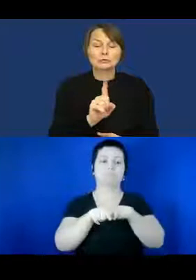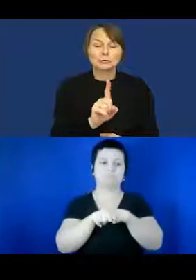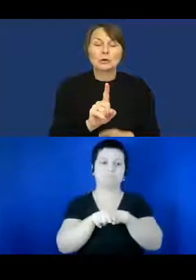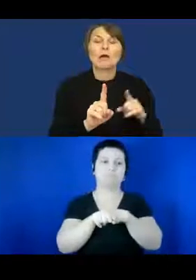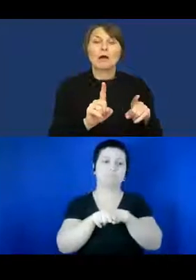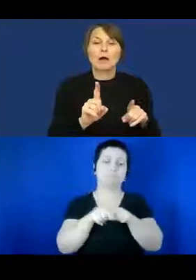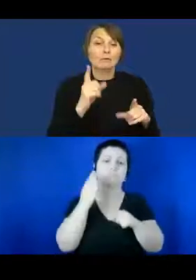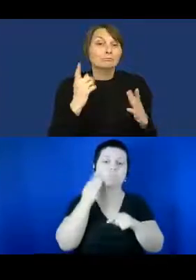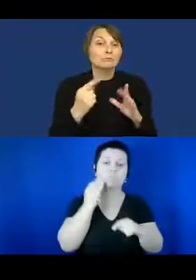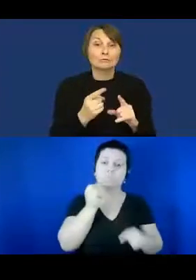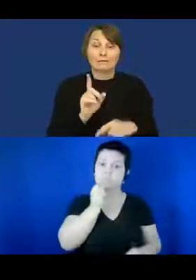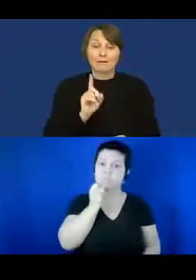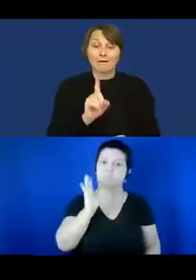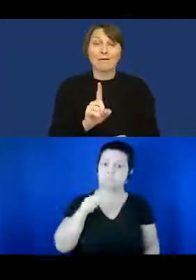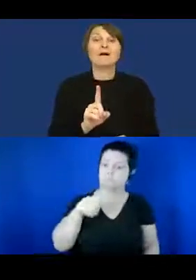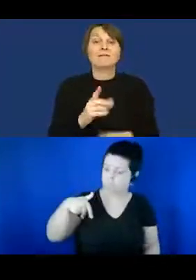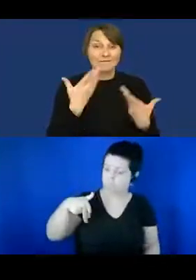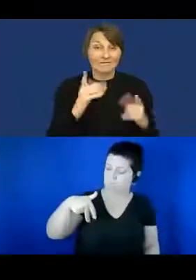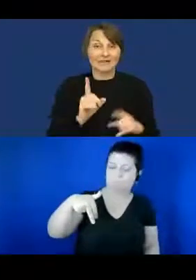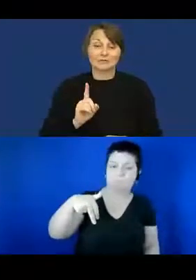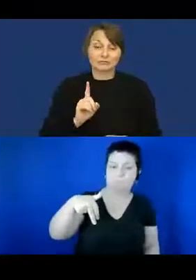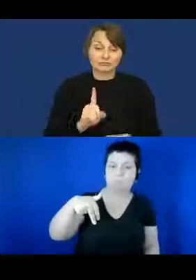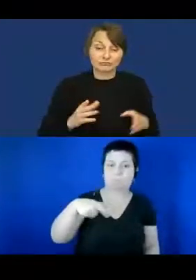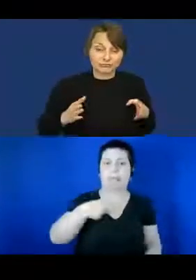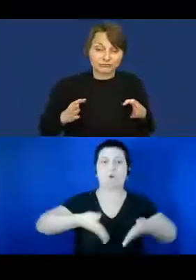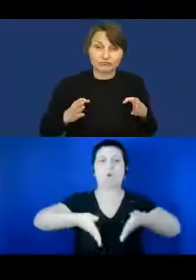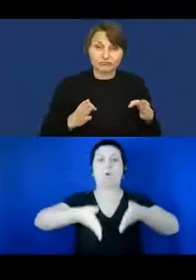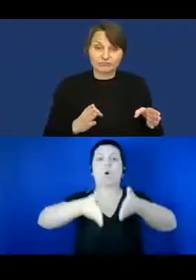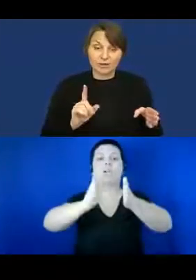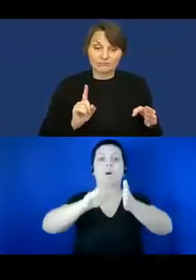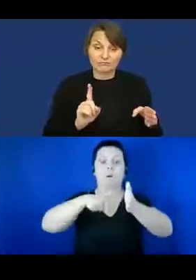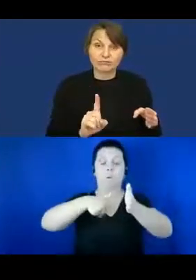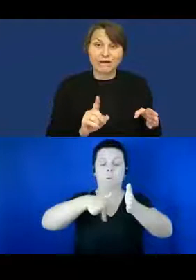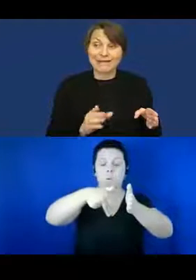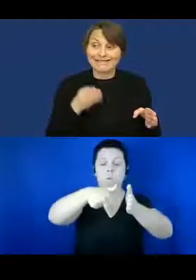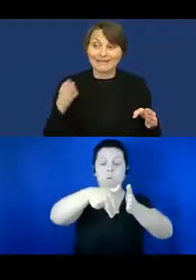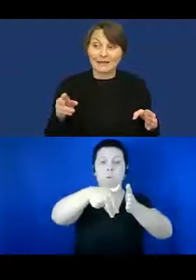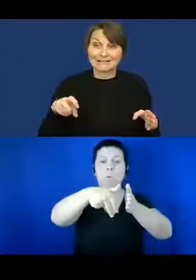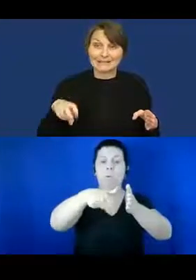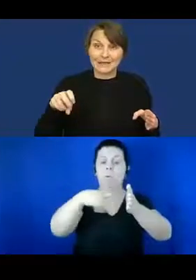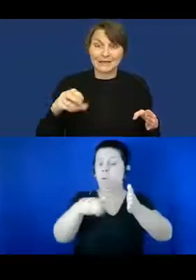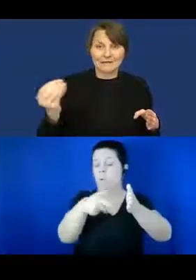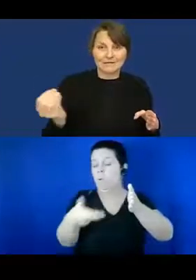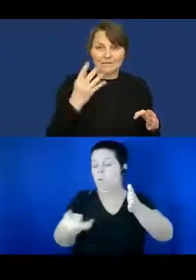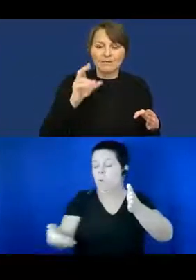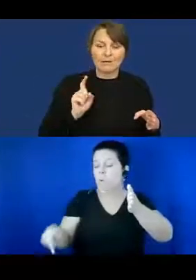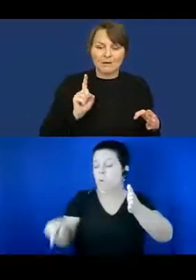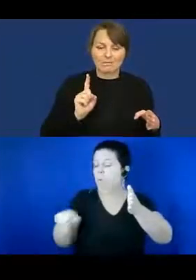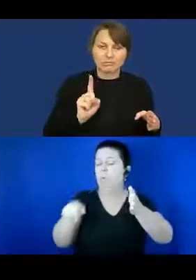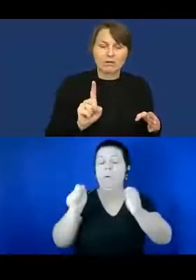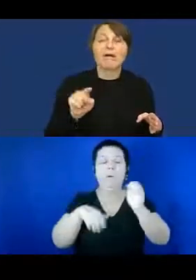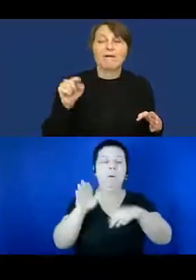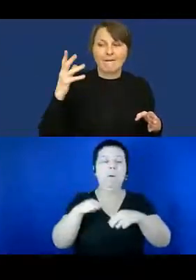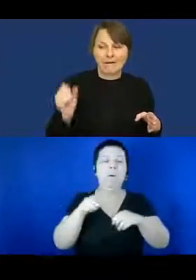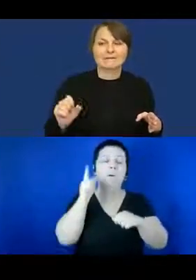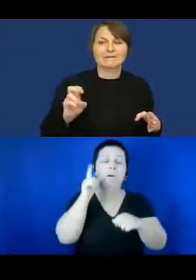you've gone down a corridor and passed a set of stairs, then this may be useful in helping the user to navigate or